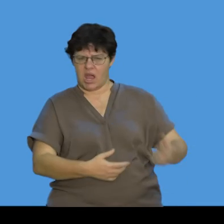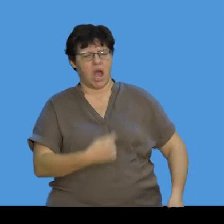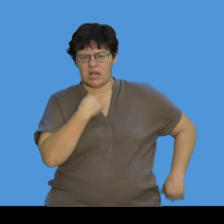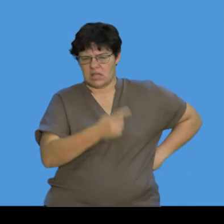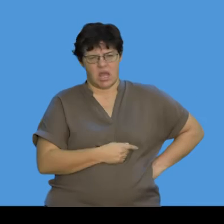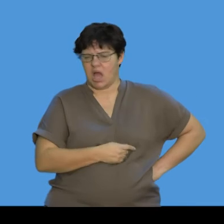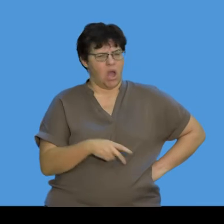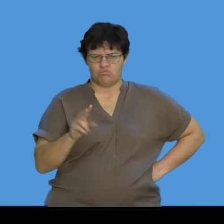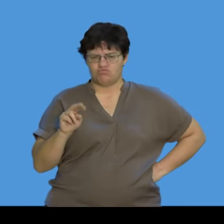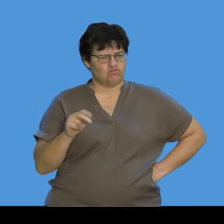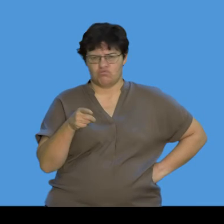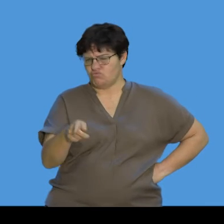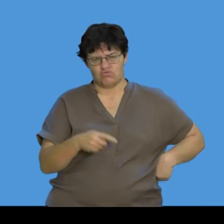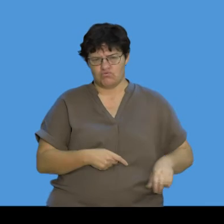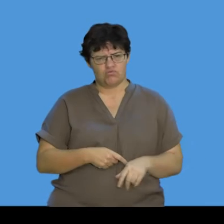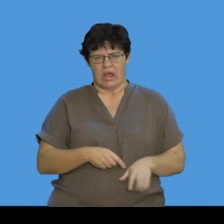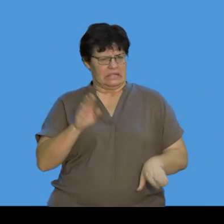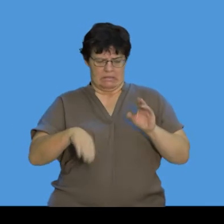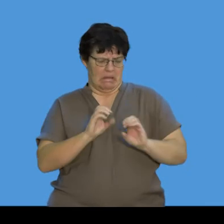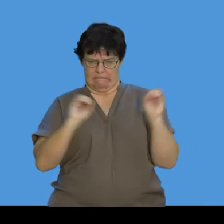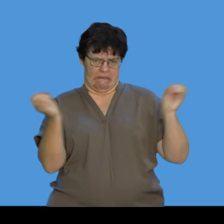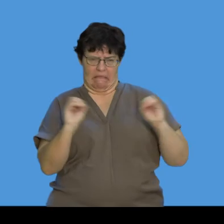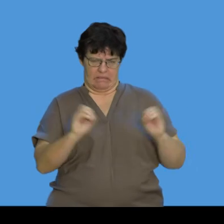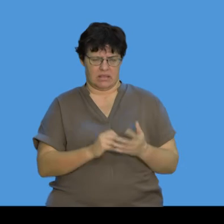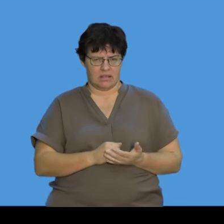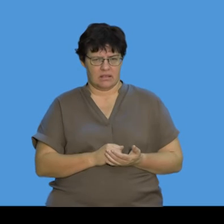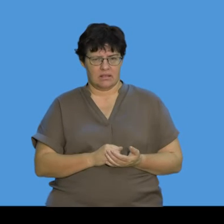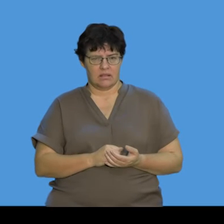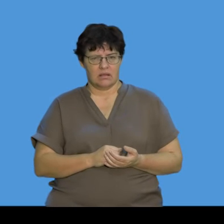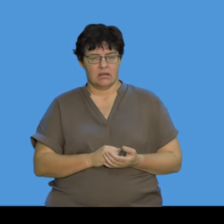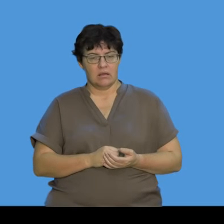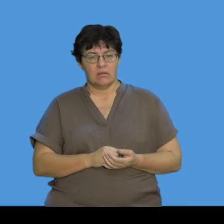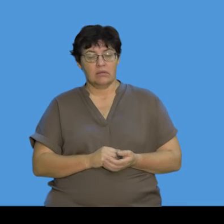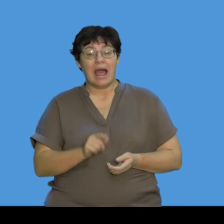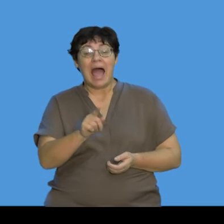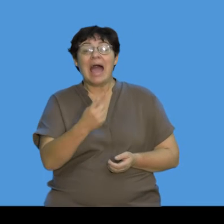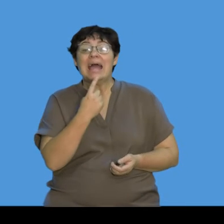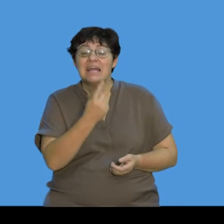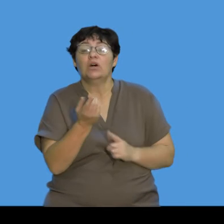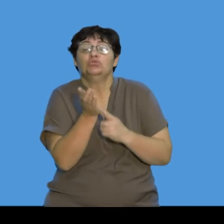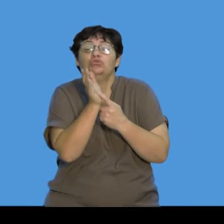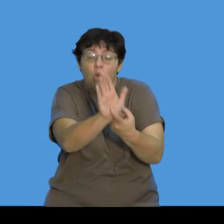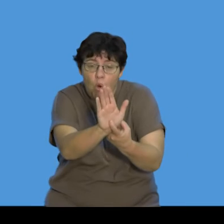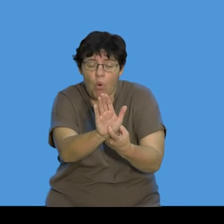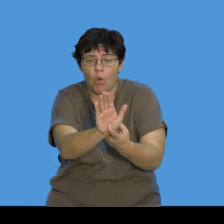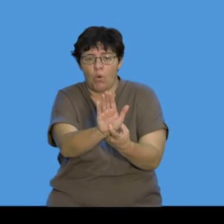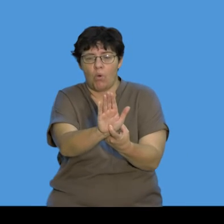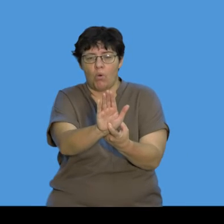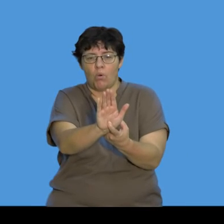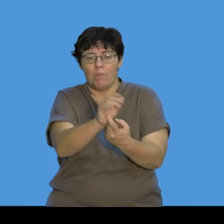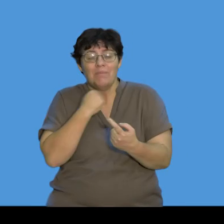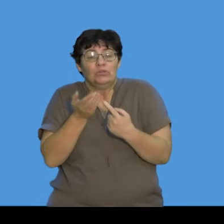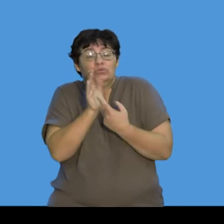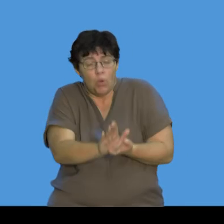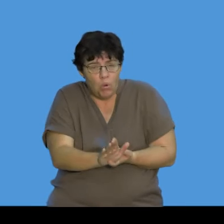up saying, no, they are not similar to each other. But I said to you, just show them. When I say